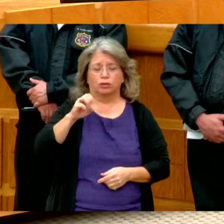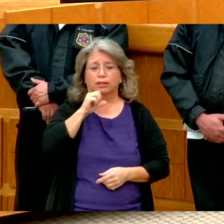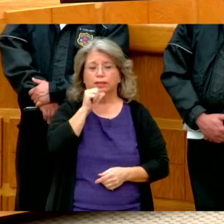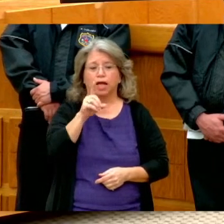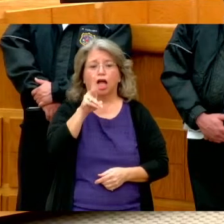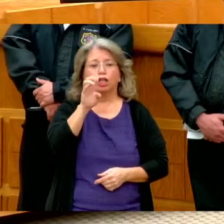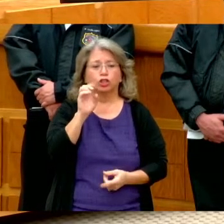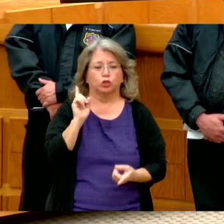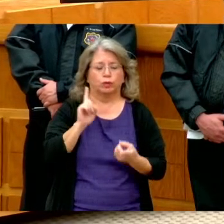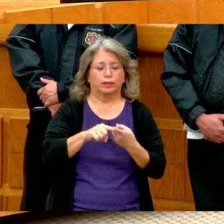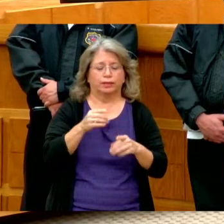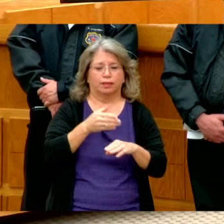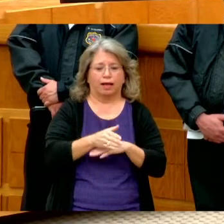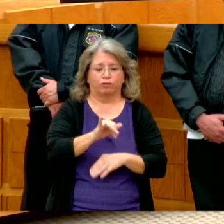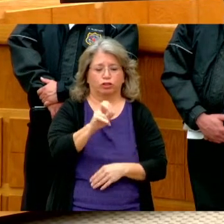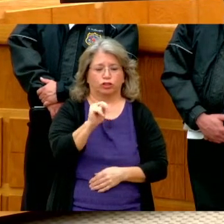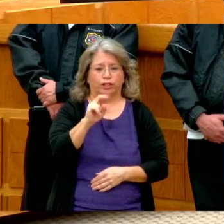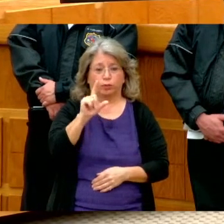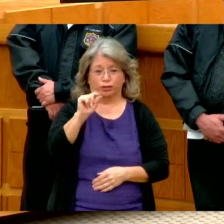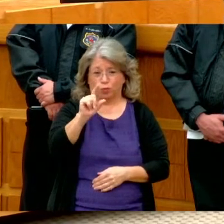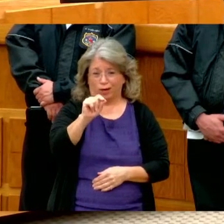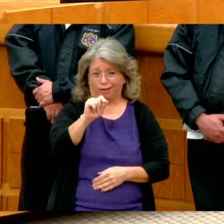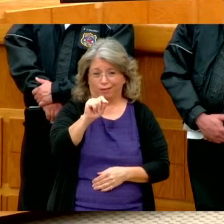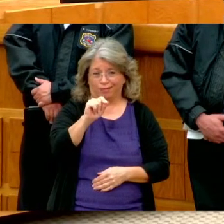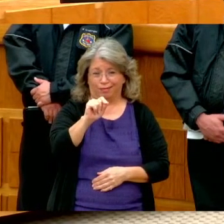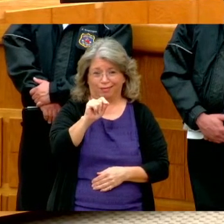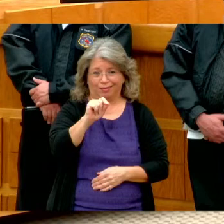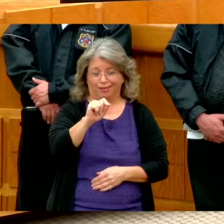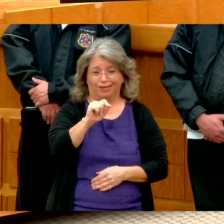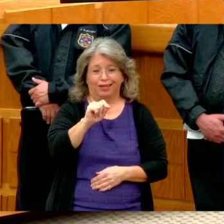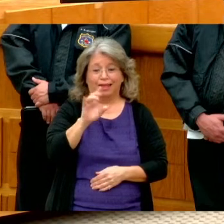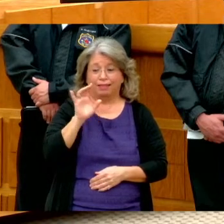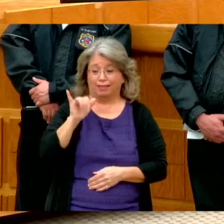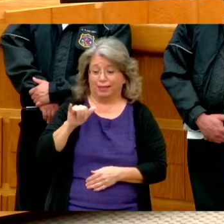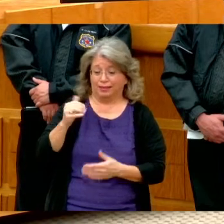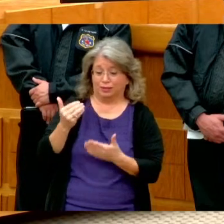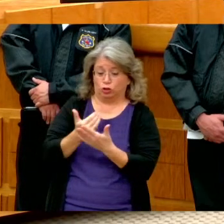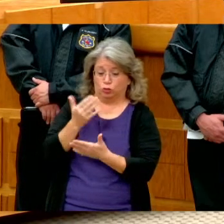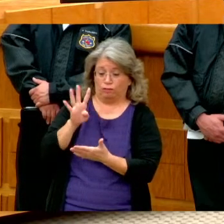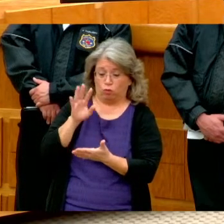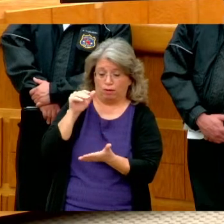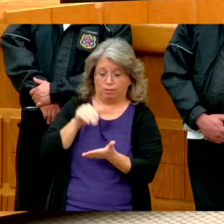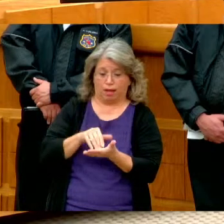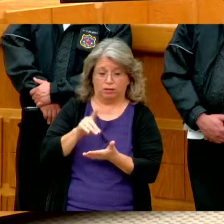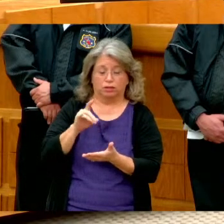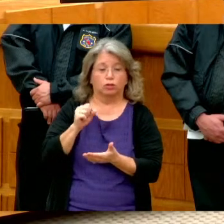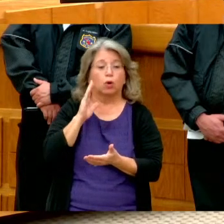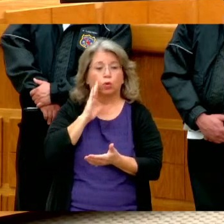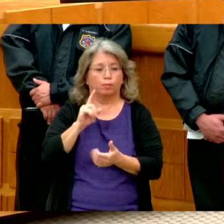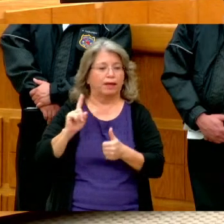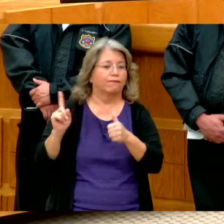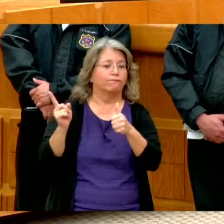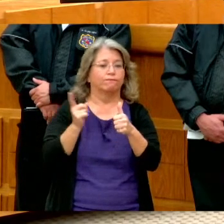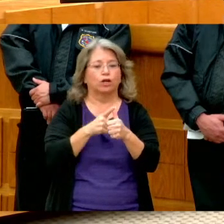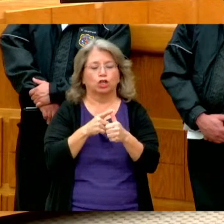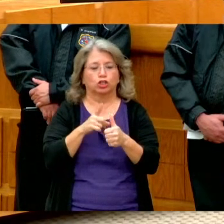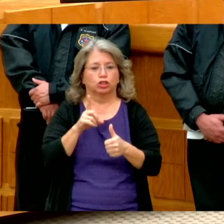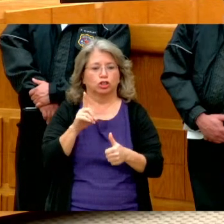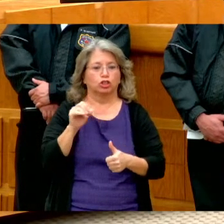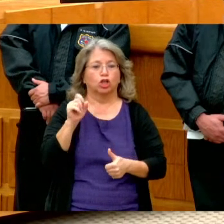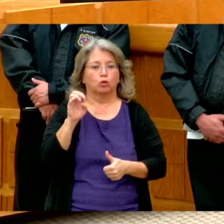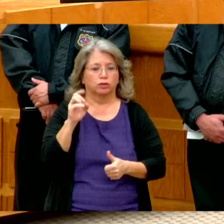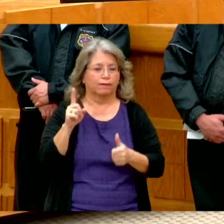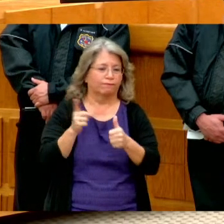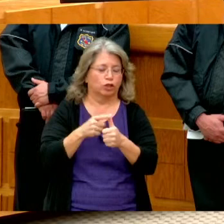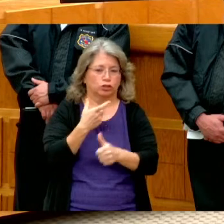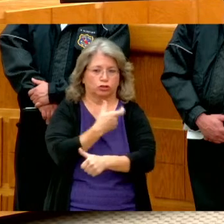until after January the 20th. These 4,000 doses are specifically for first-time, first dose people, recipients at this time.